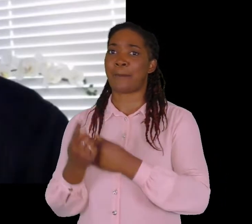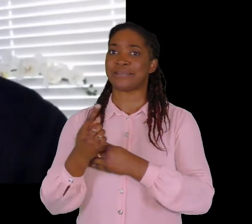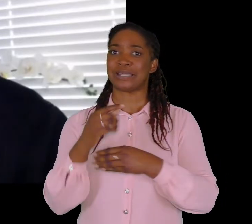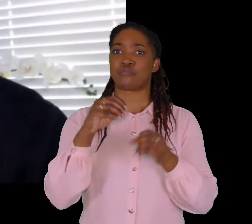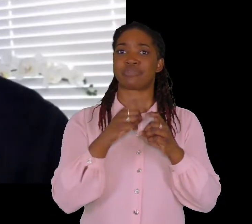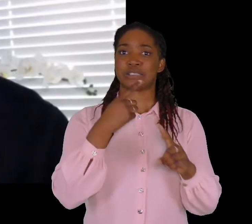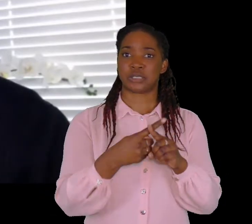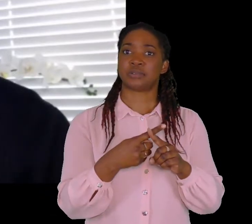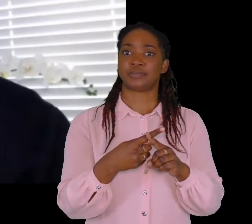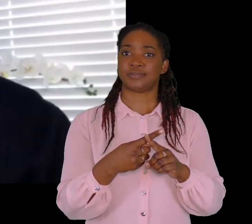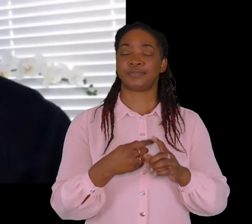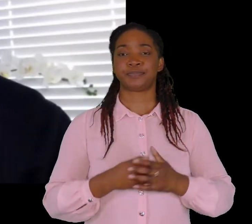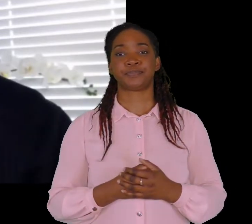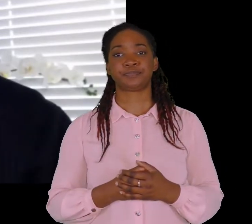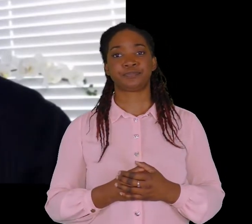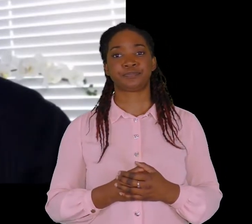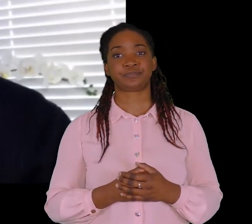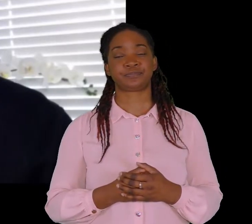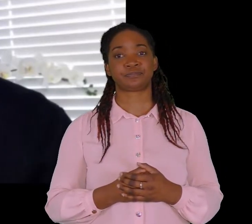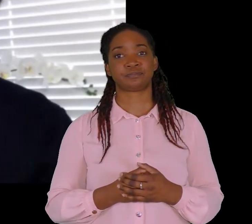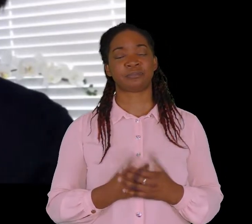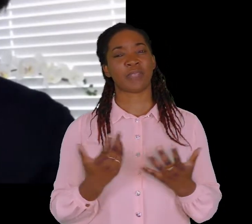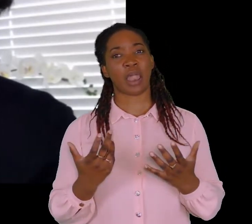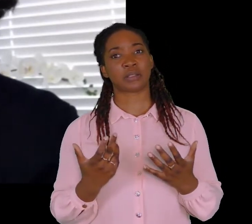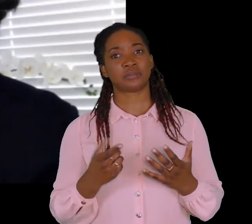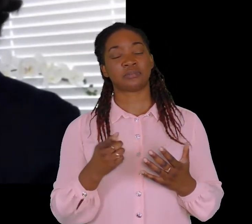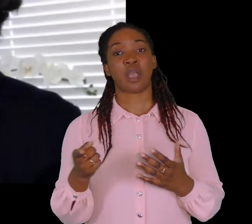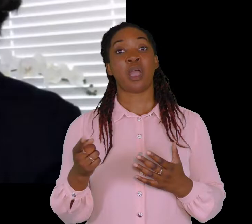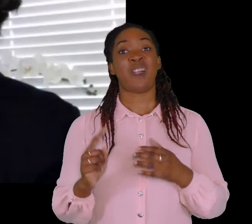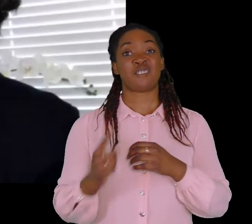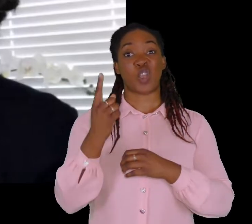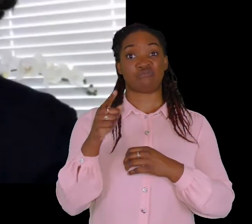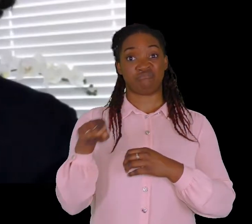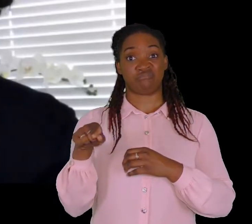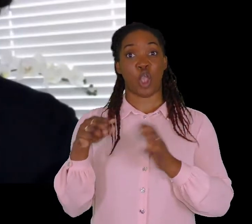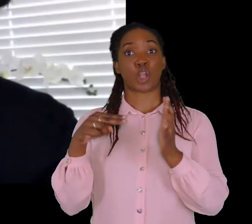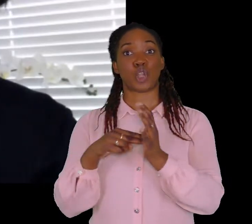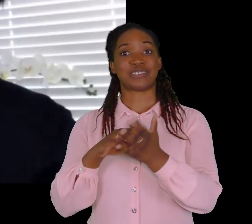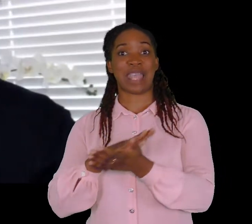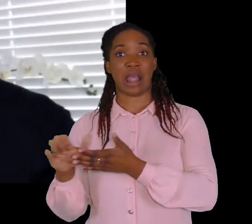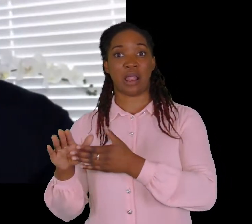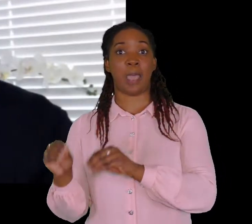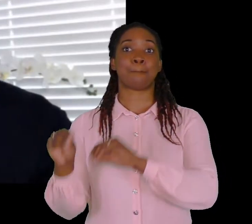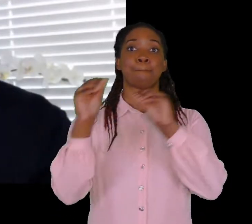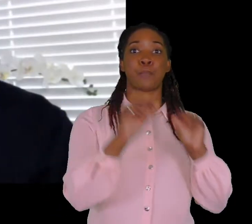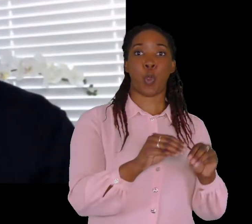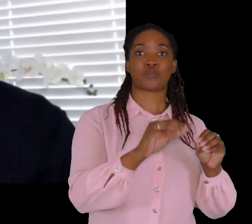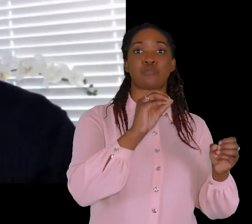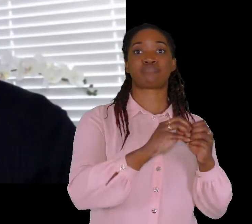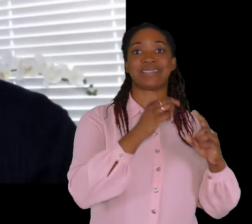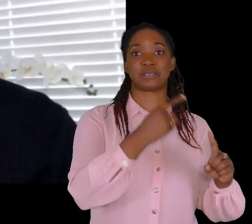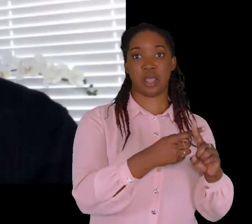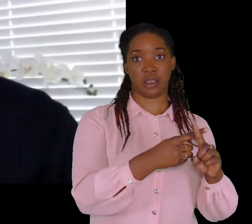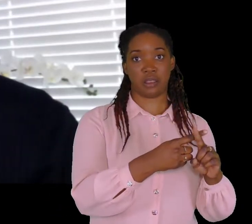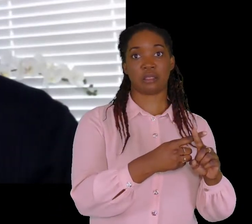It sort of moved from Notting Hill to Brixton in many ways, and further on, I would argue to a certain extent, the front line moved outside the South